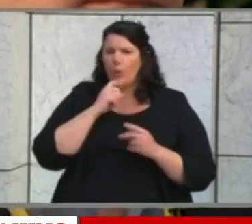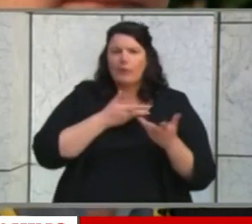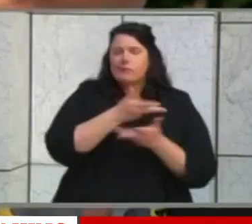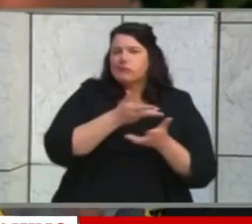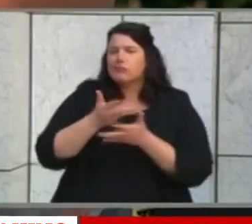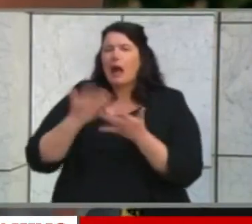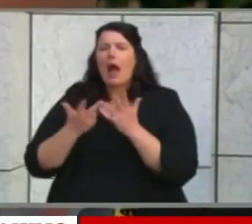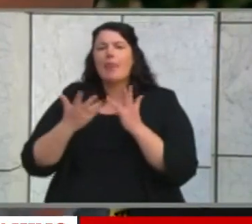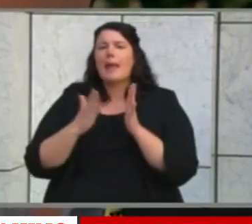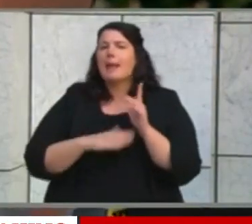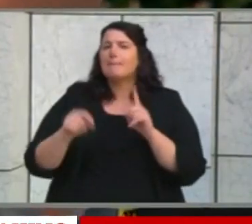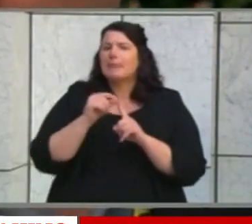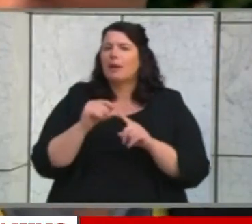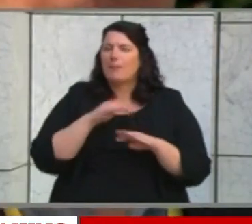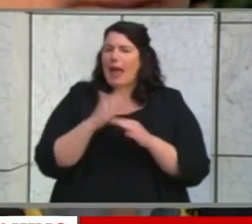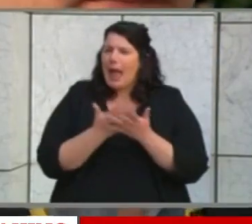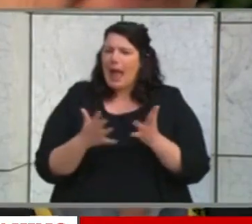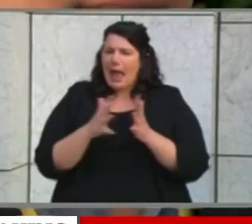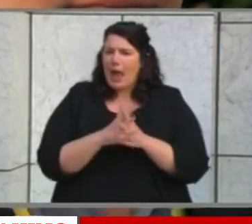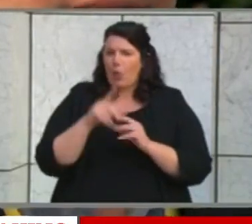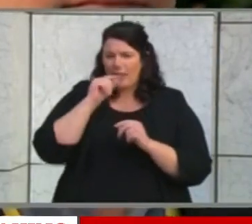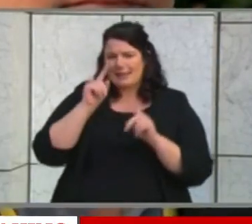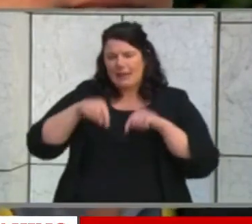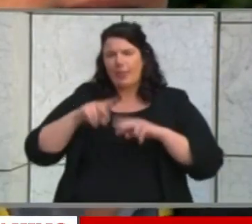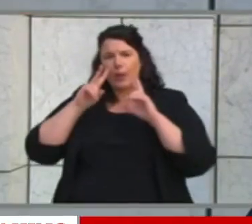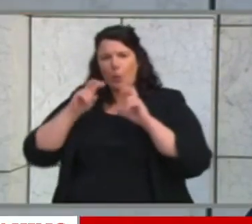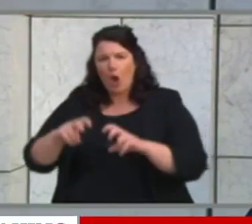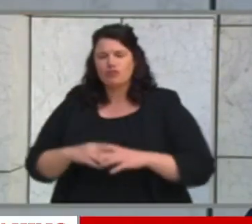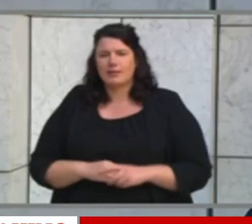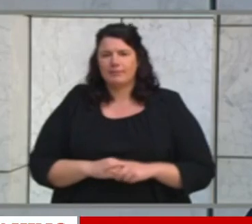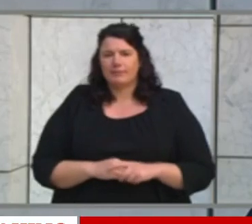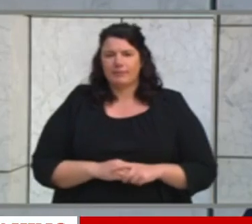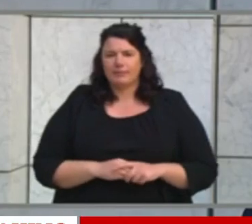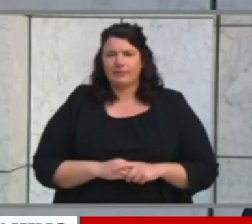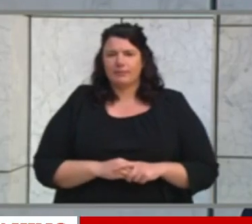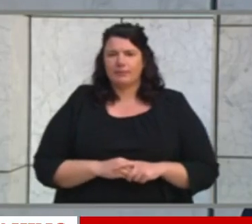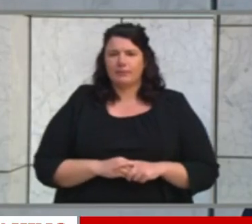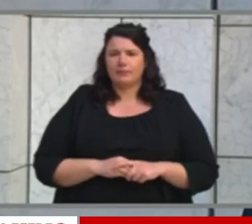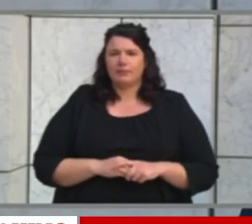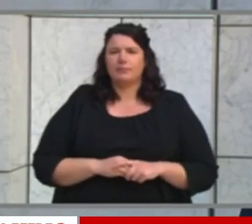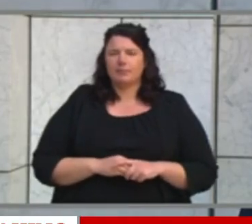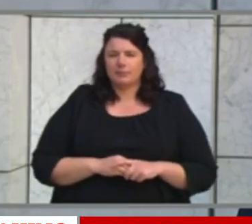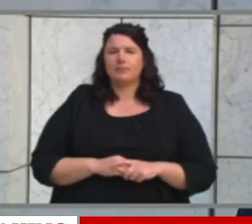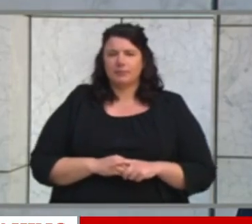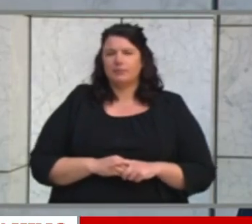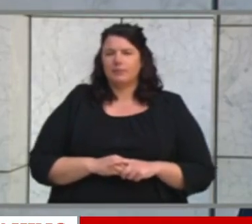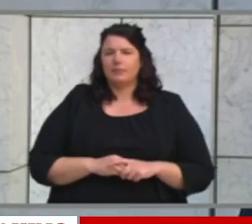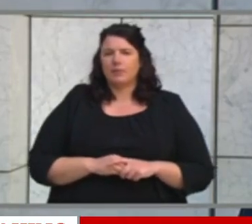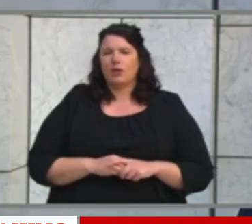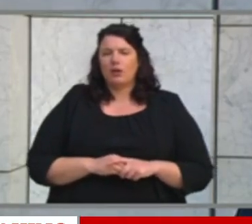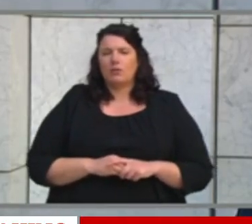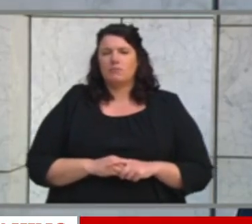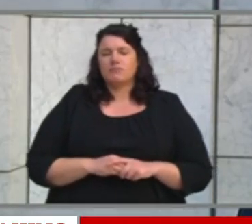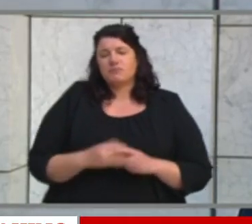leaders, perhaps, about trying to establish such an inquiry? Well, I think such an inquiry is important, and we can respectfully have a difference of